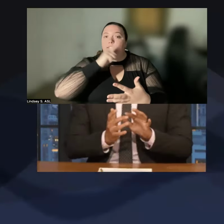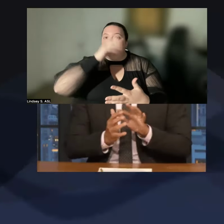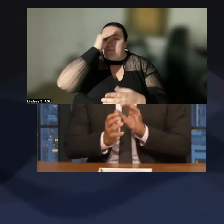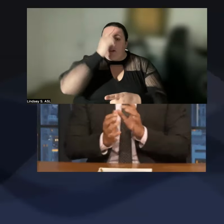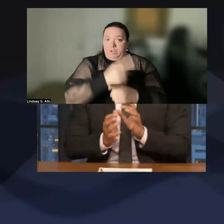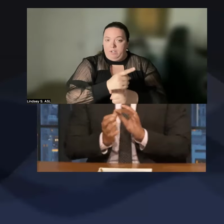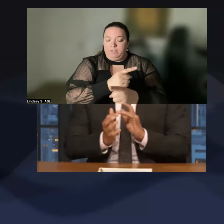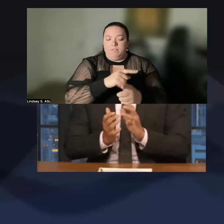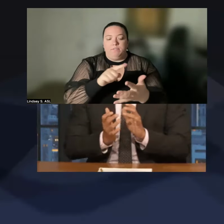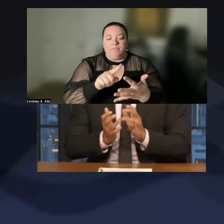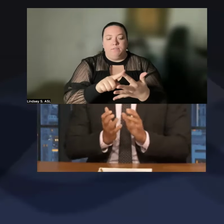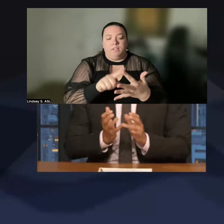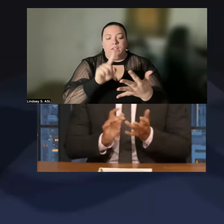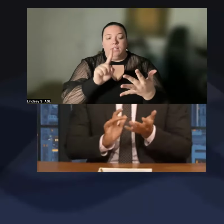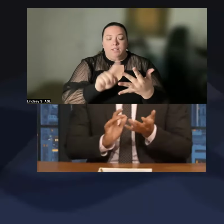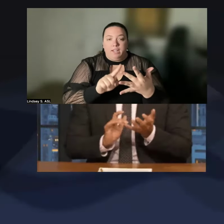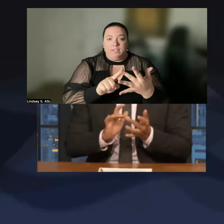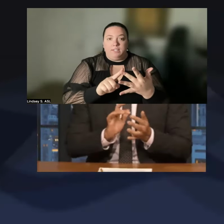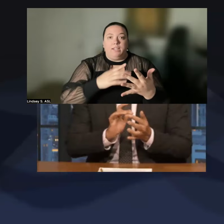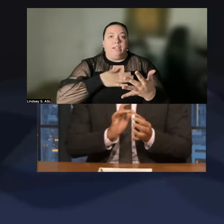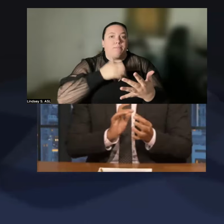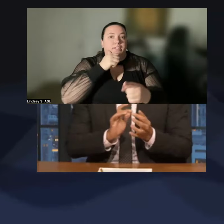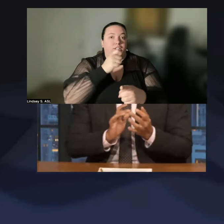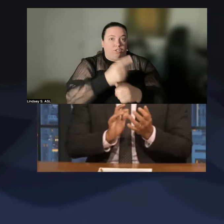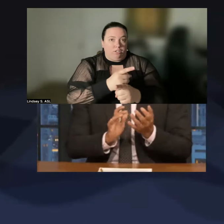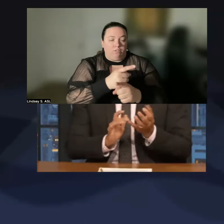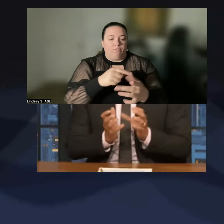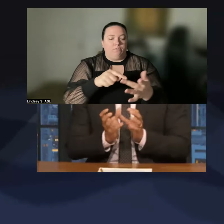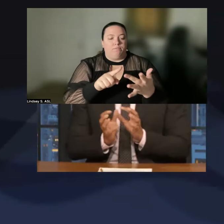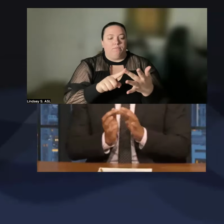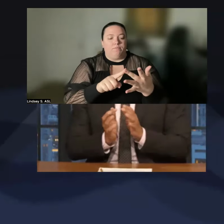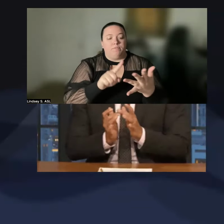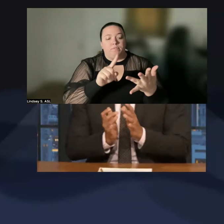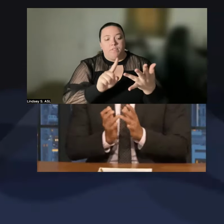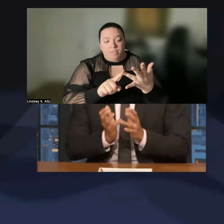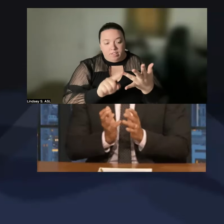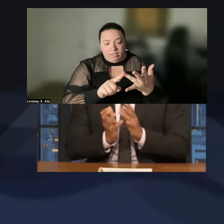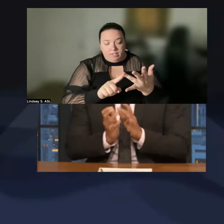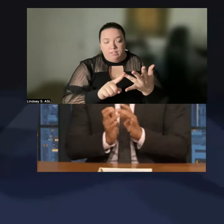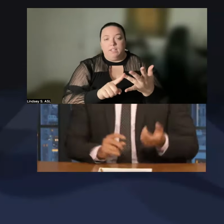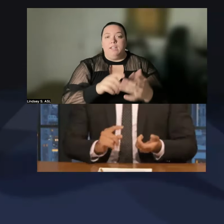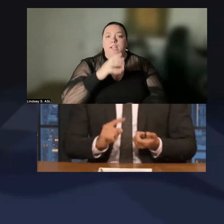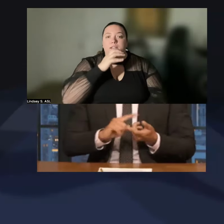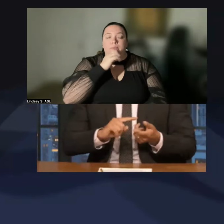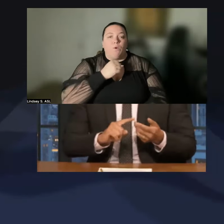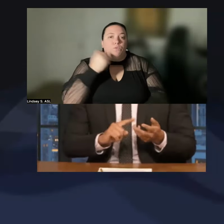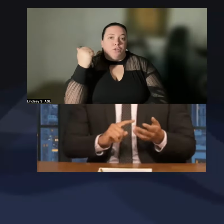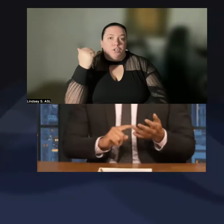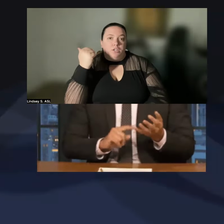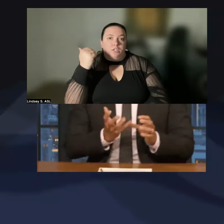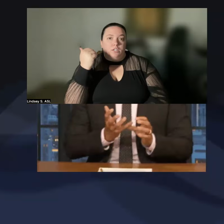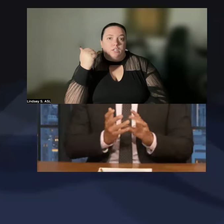oldest stepbrother. Next is my sister. Then this is